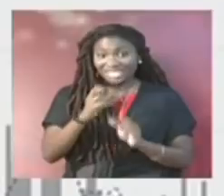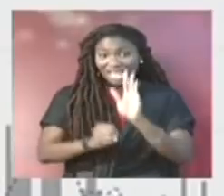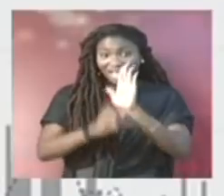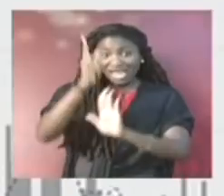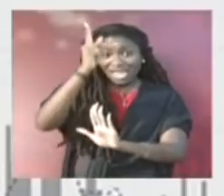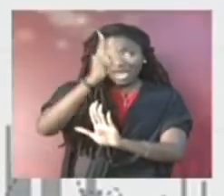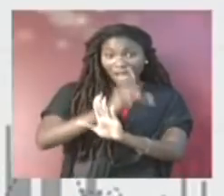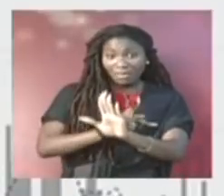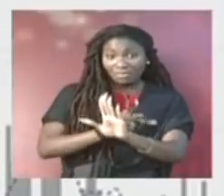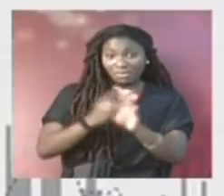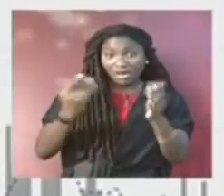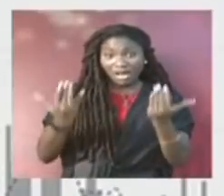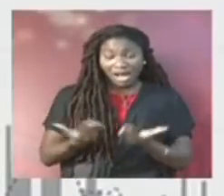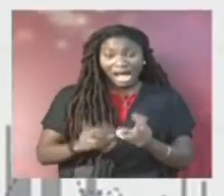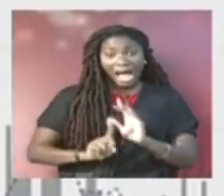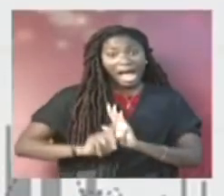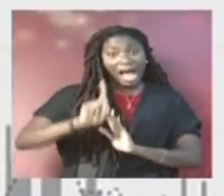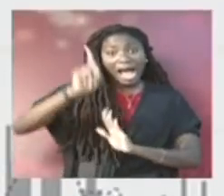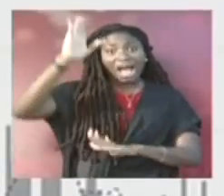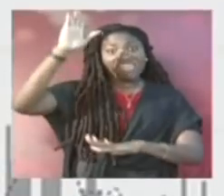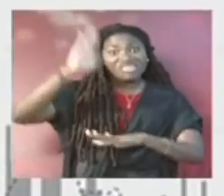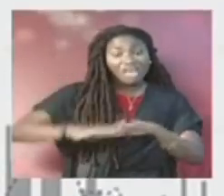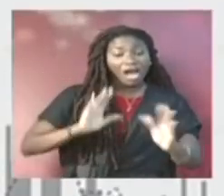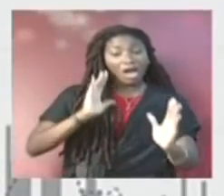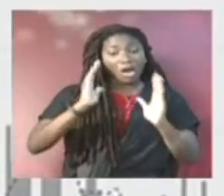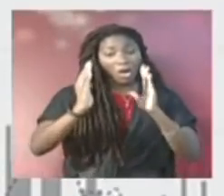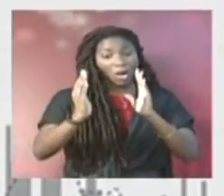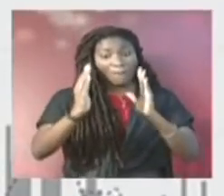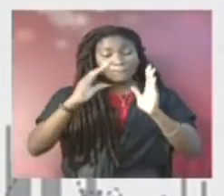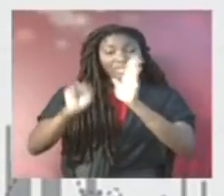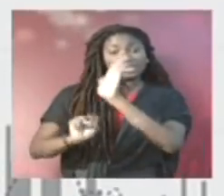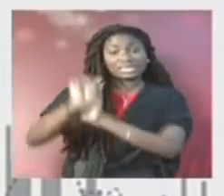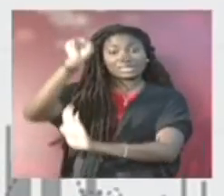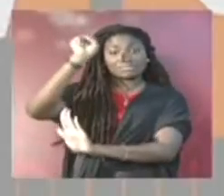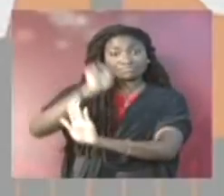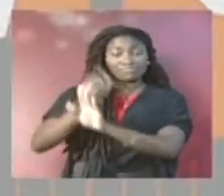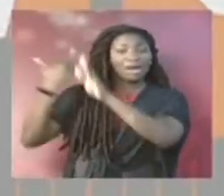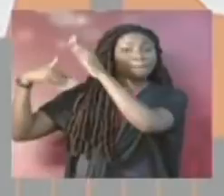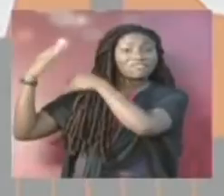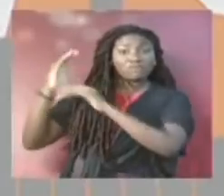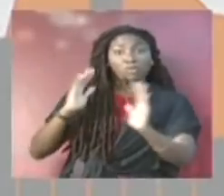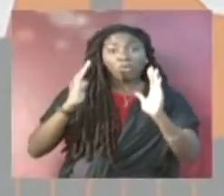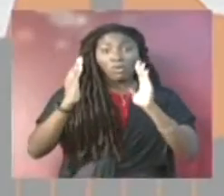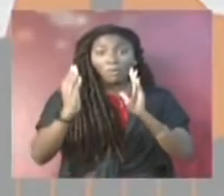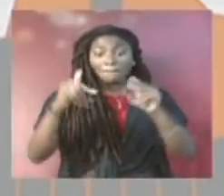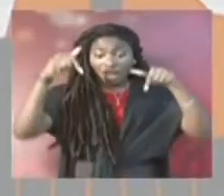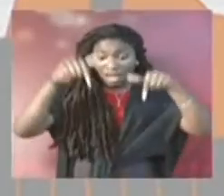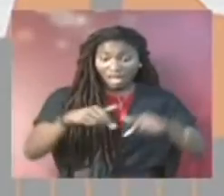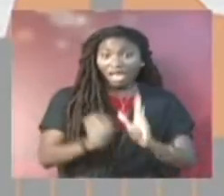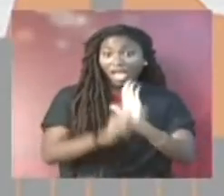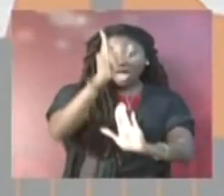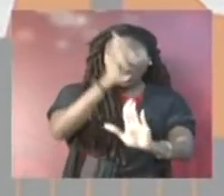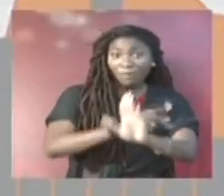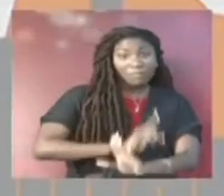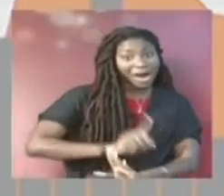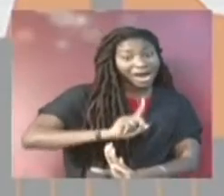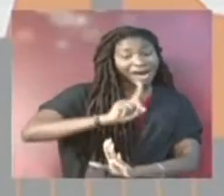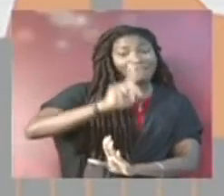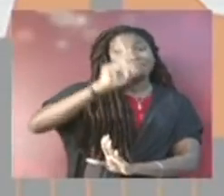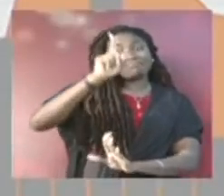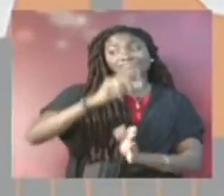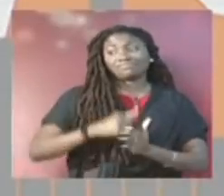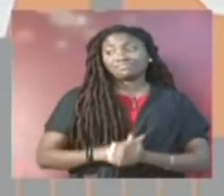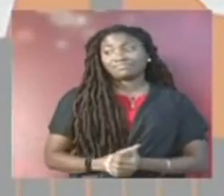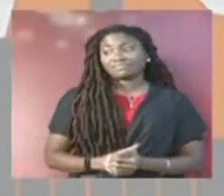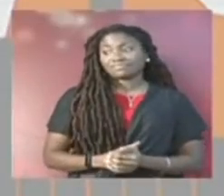September. And we see that steady upward trend, taller and taller bars moving to the right. We look at that on a weekly basis and superimpose